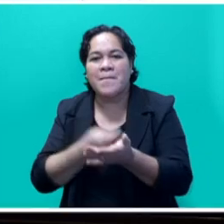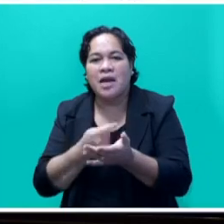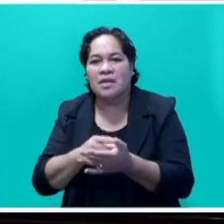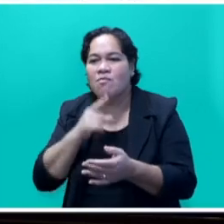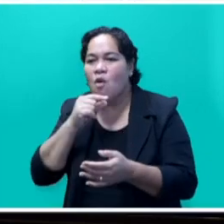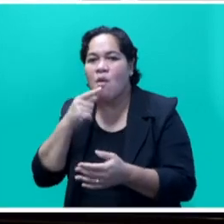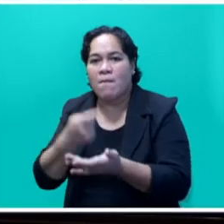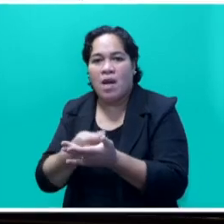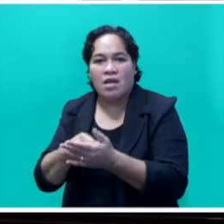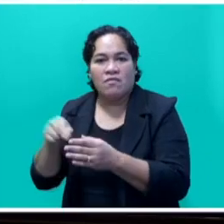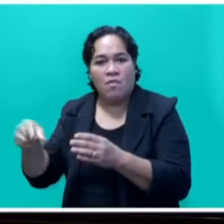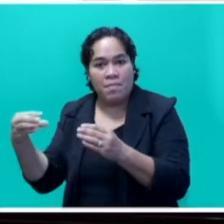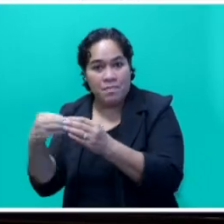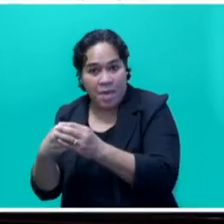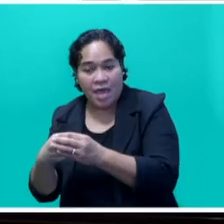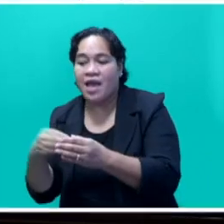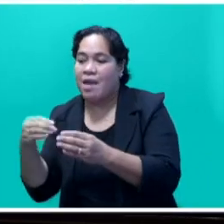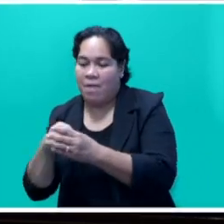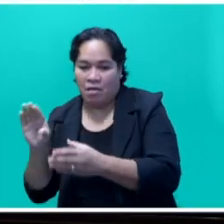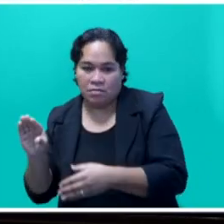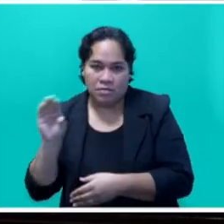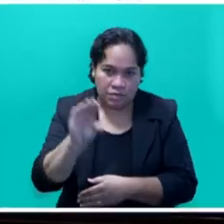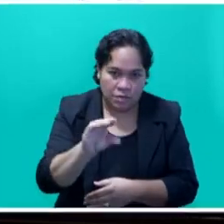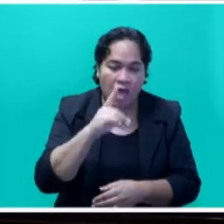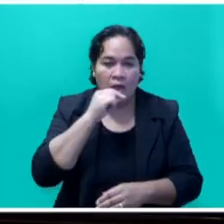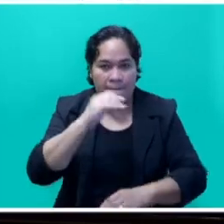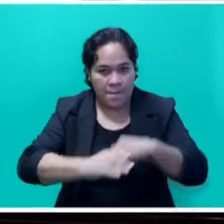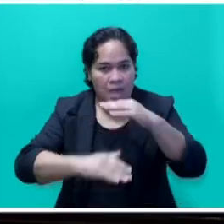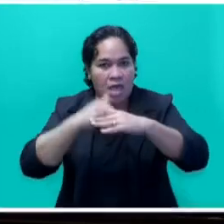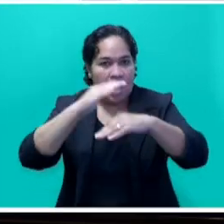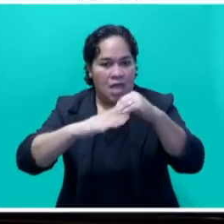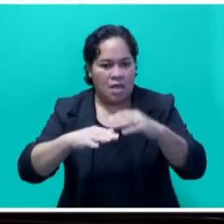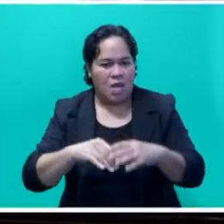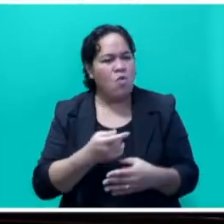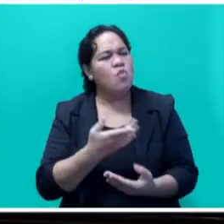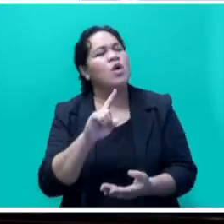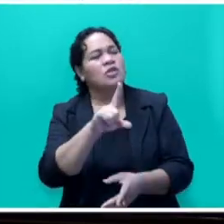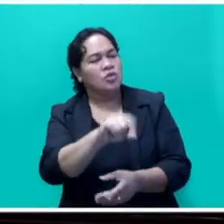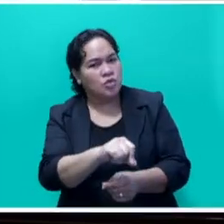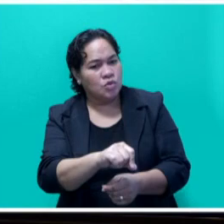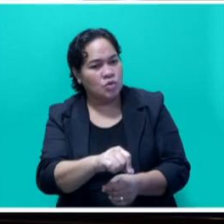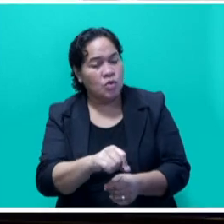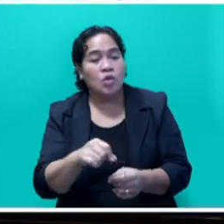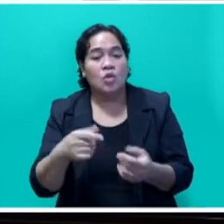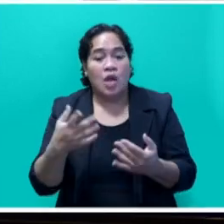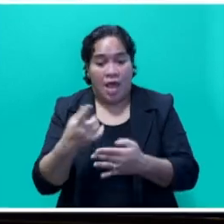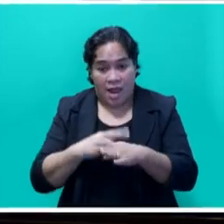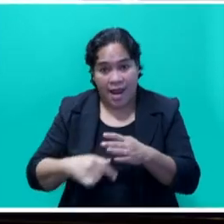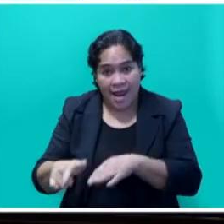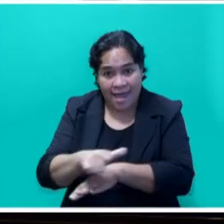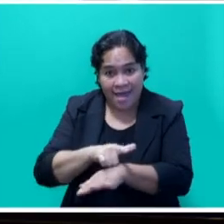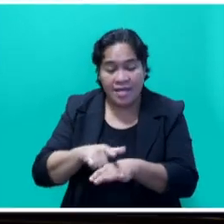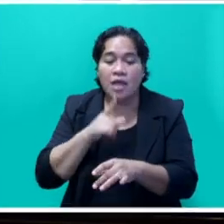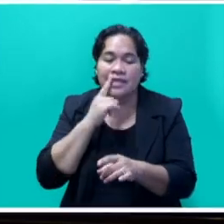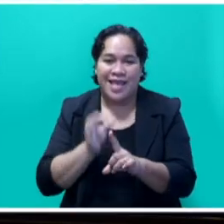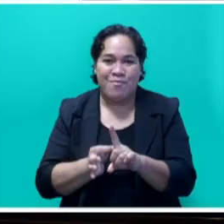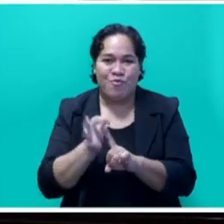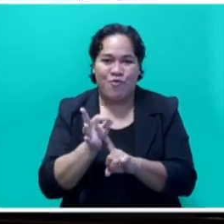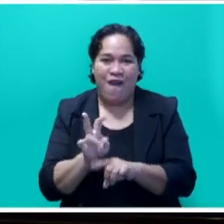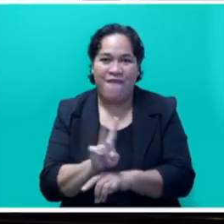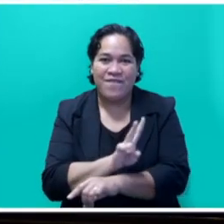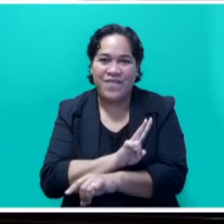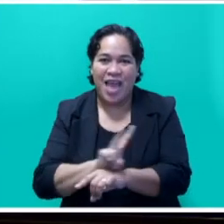access the funds, and then build up the land. What does it do for the Itauke land? It improves the value of the land. So when the value of the land